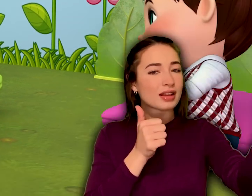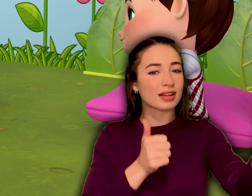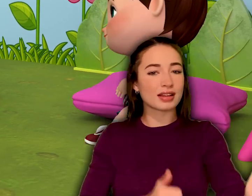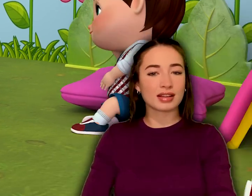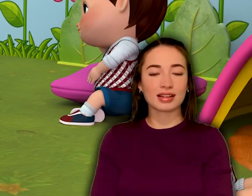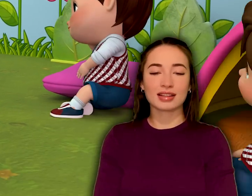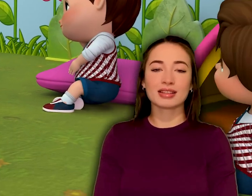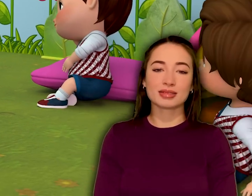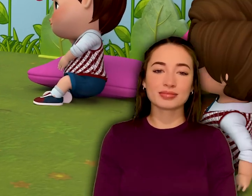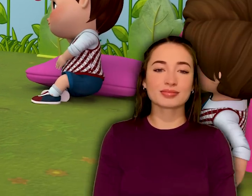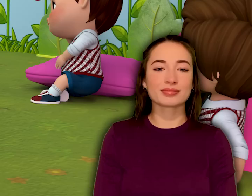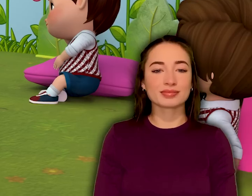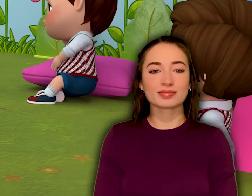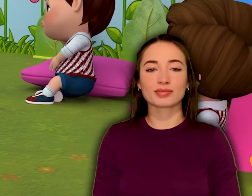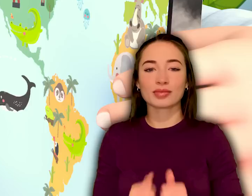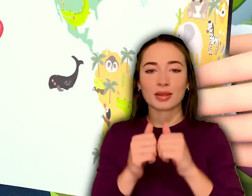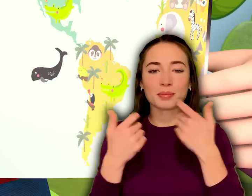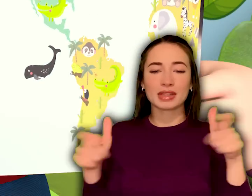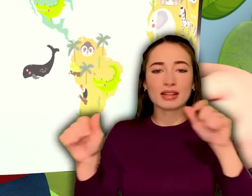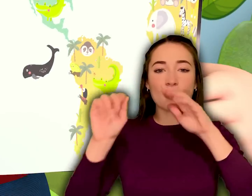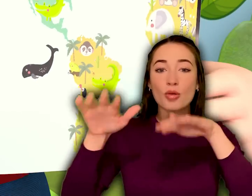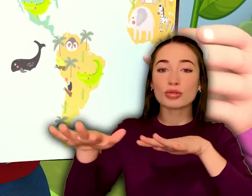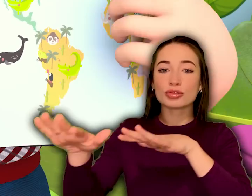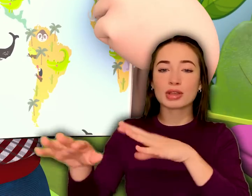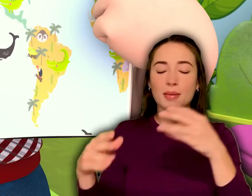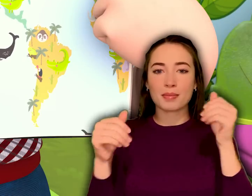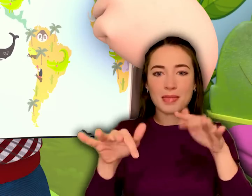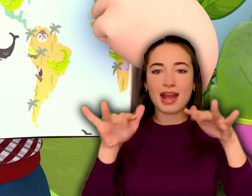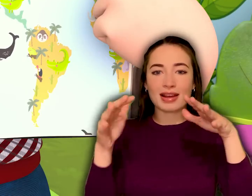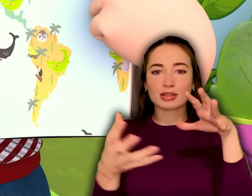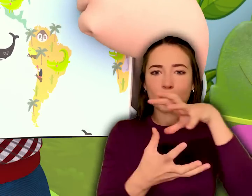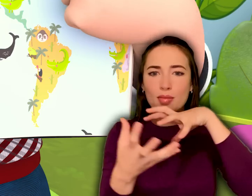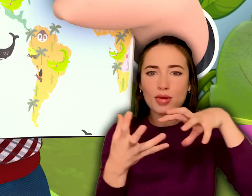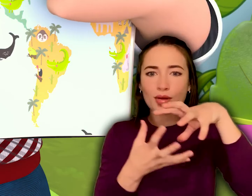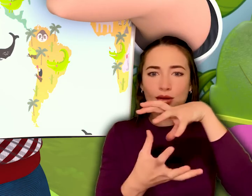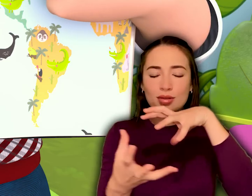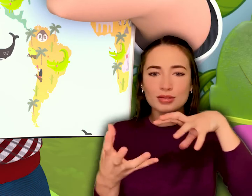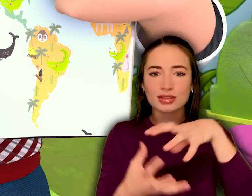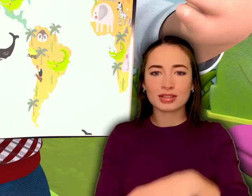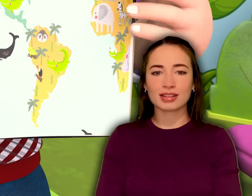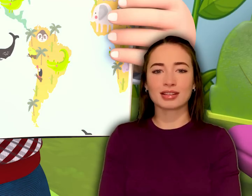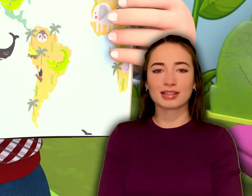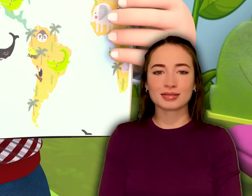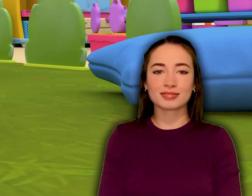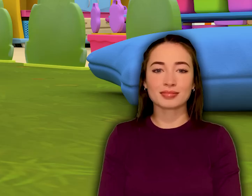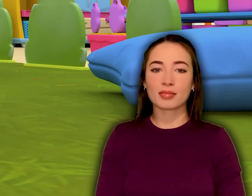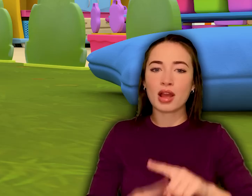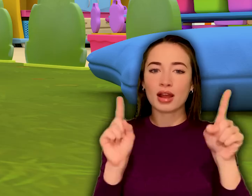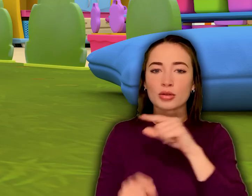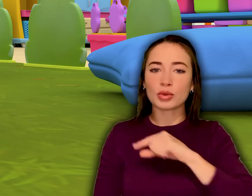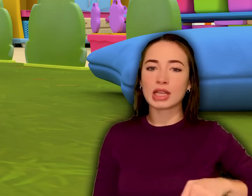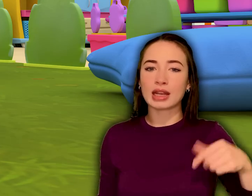land far away with big oce and magic